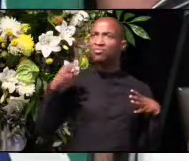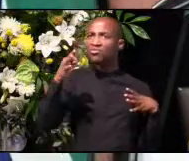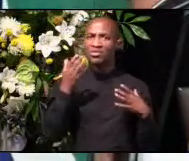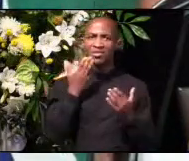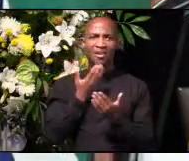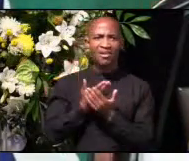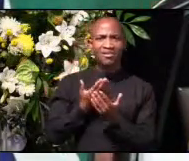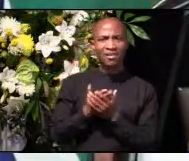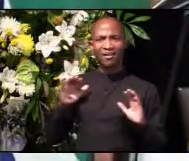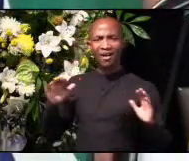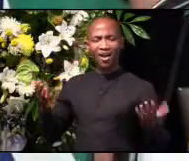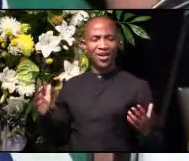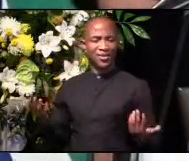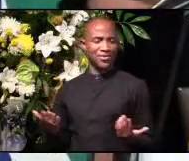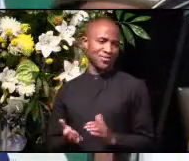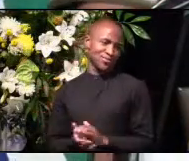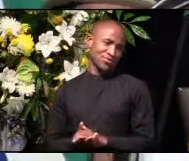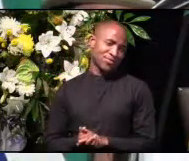life